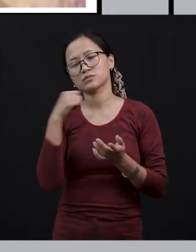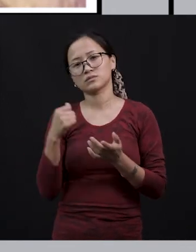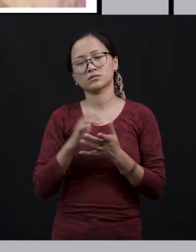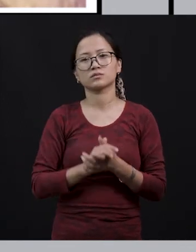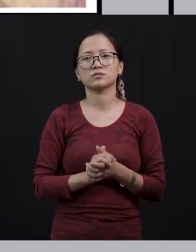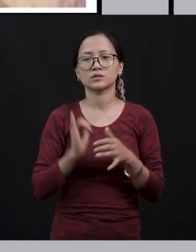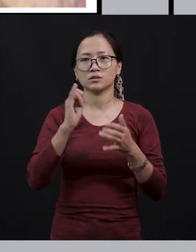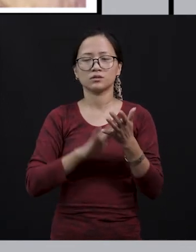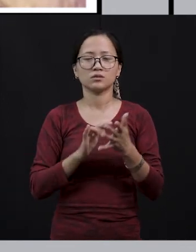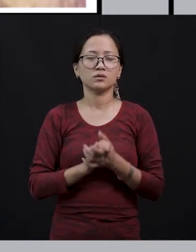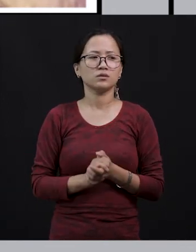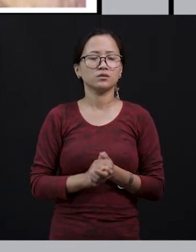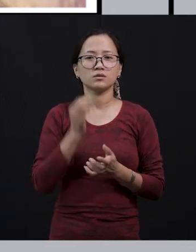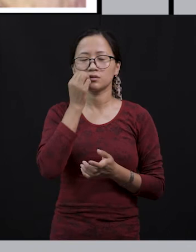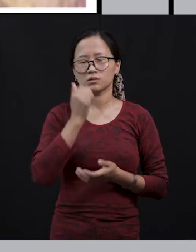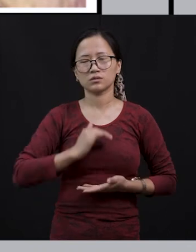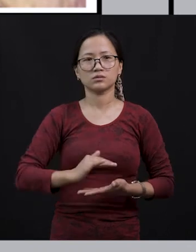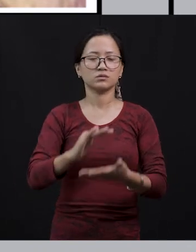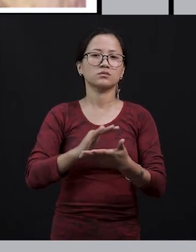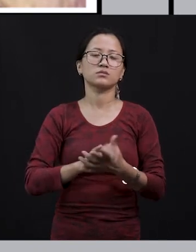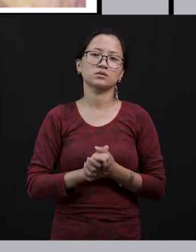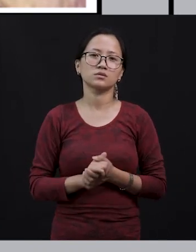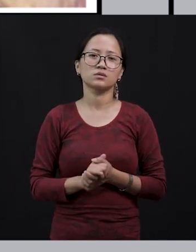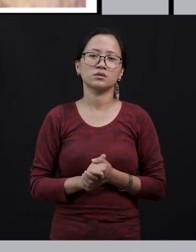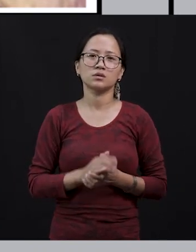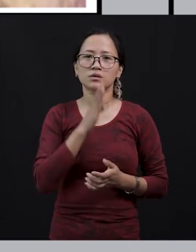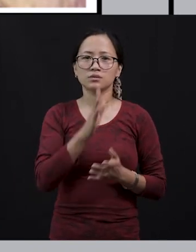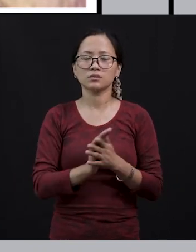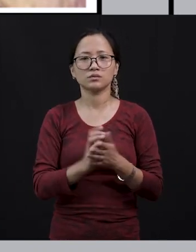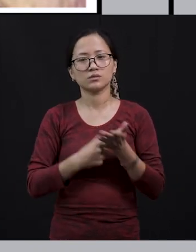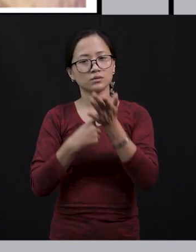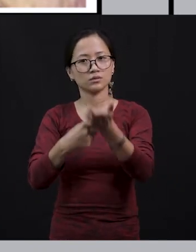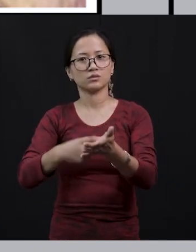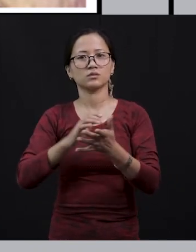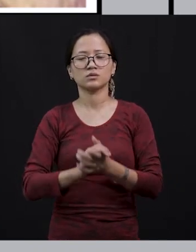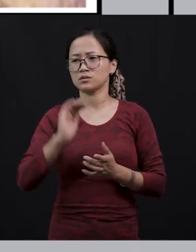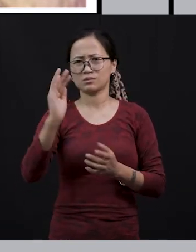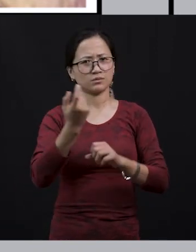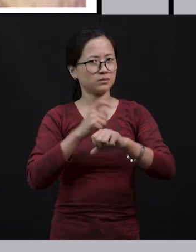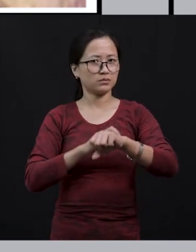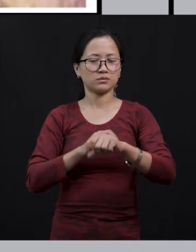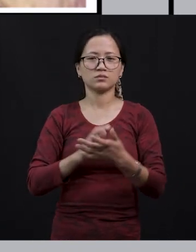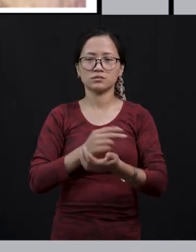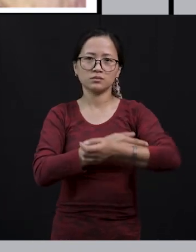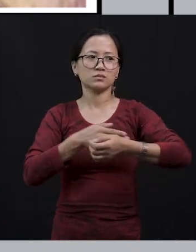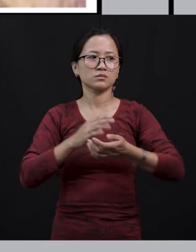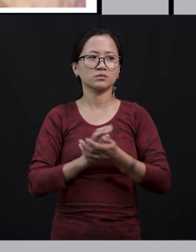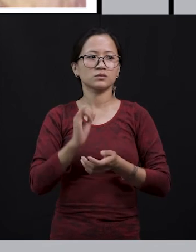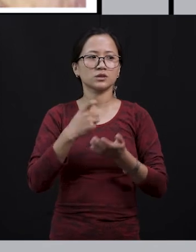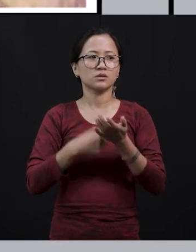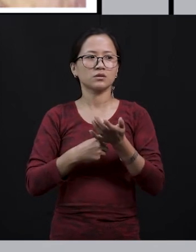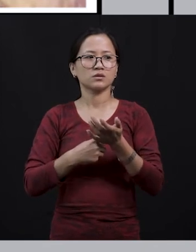dies, his son becomes the ruler for only some time. So his name was